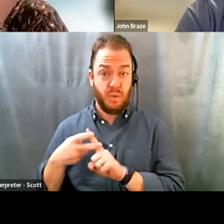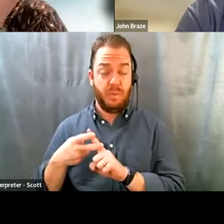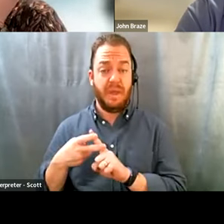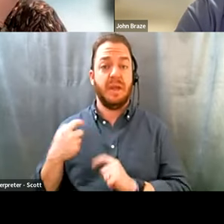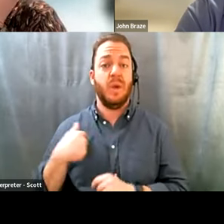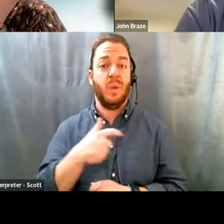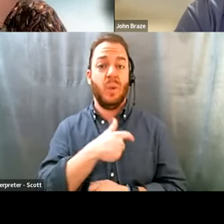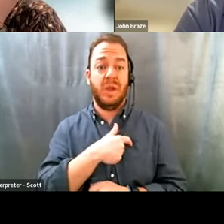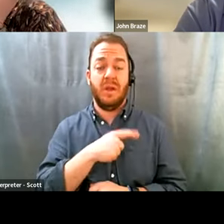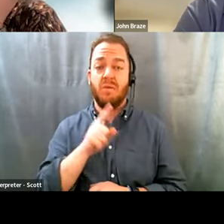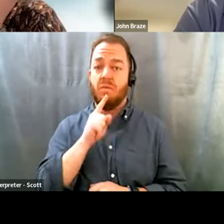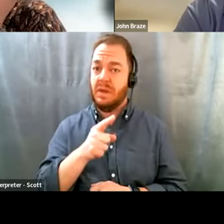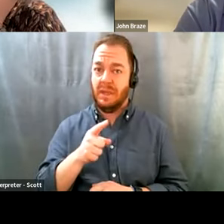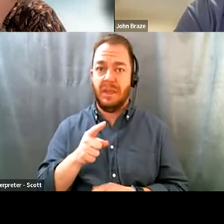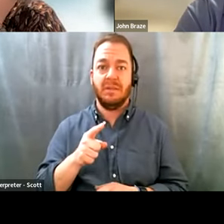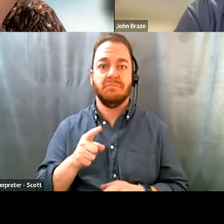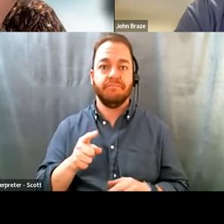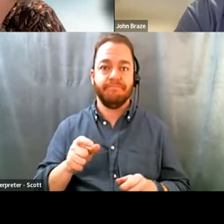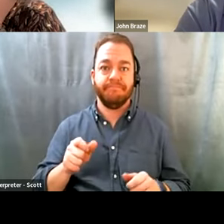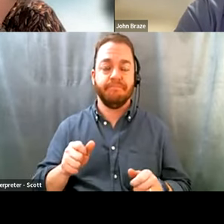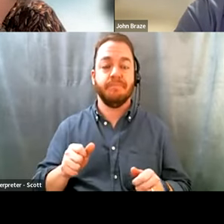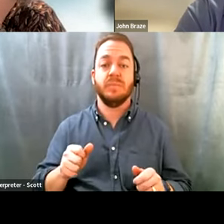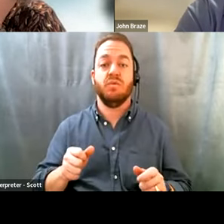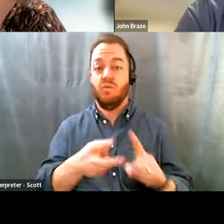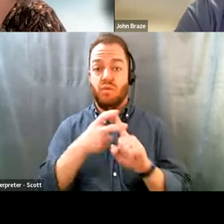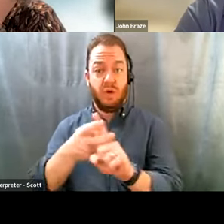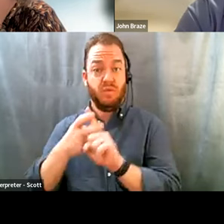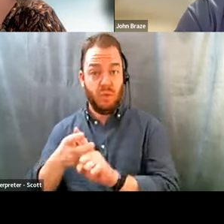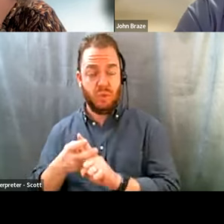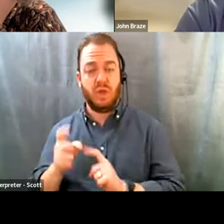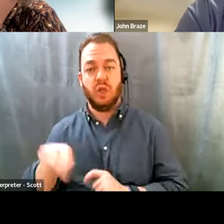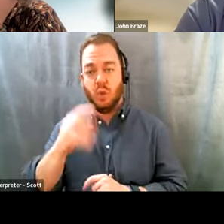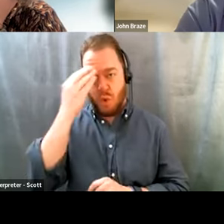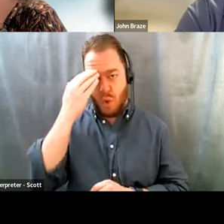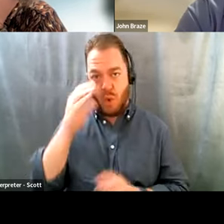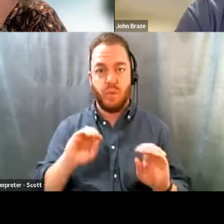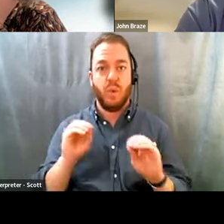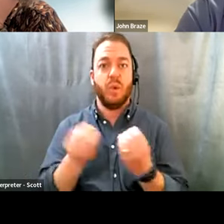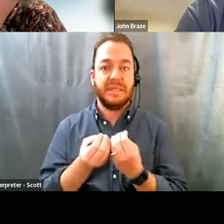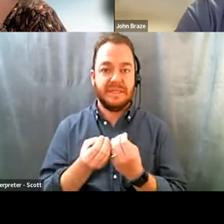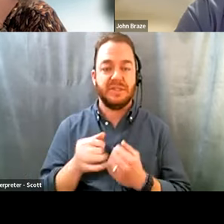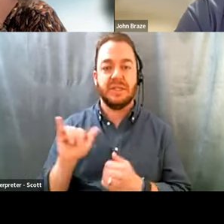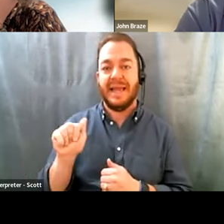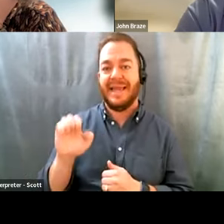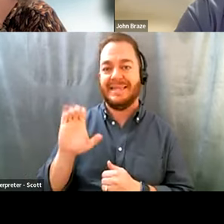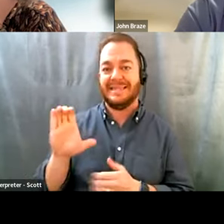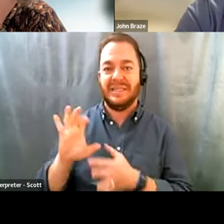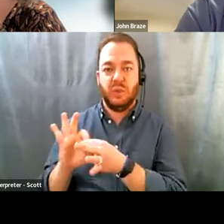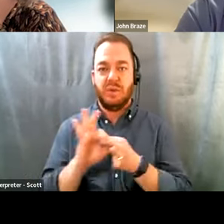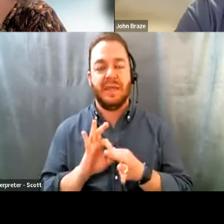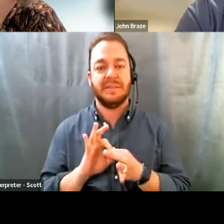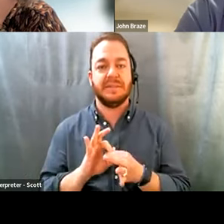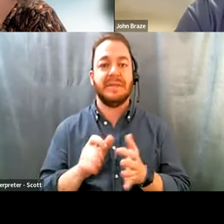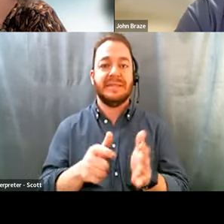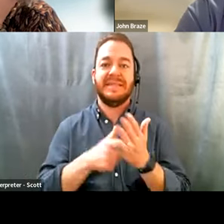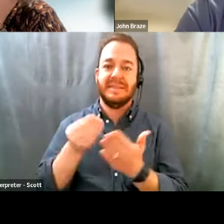we are aggressively recruiting members. As you all know, organizations like AEC Unites, it takes